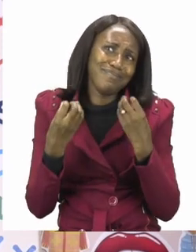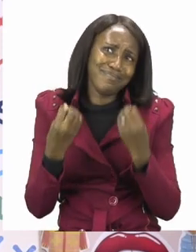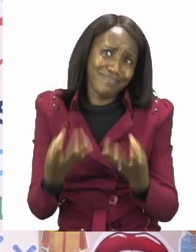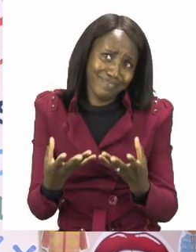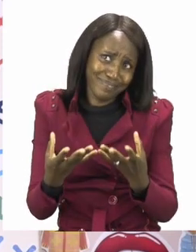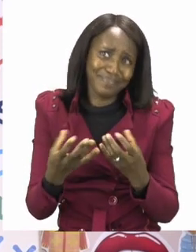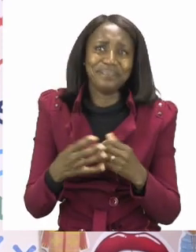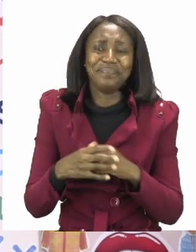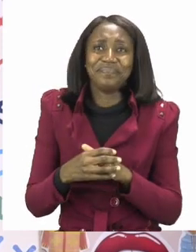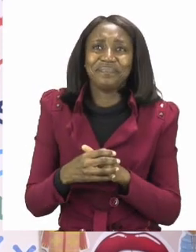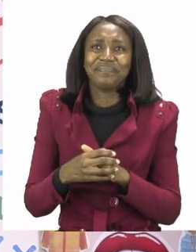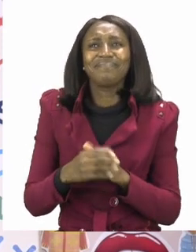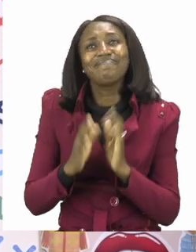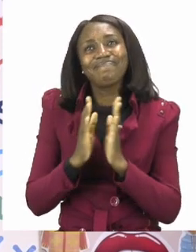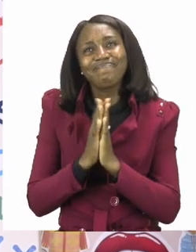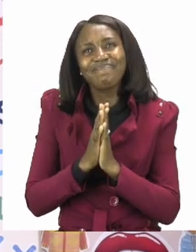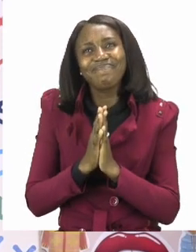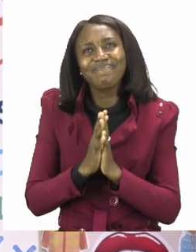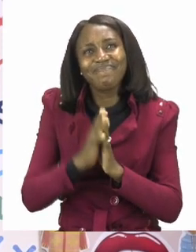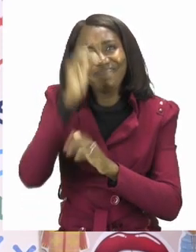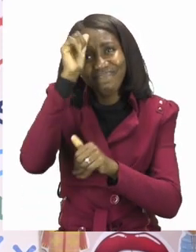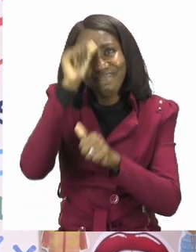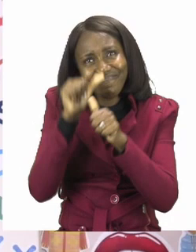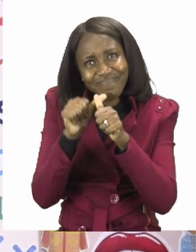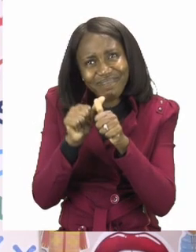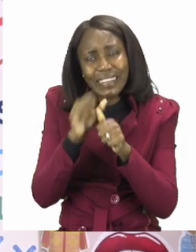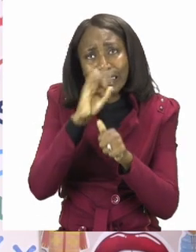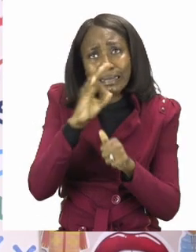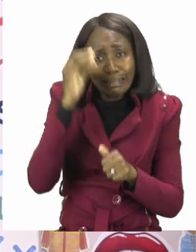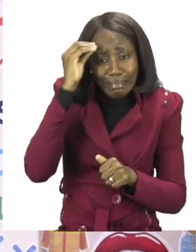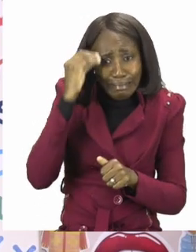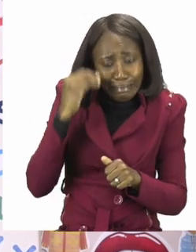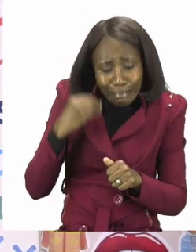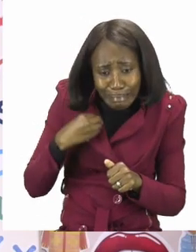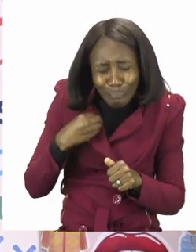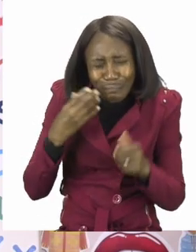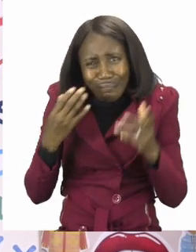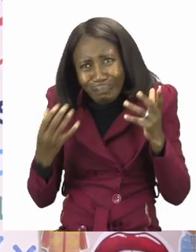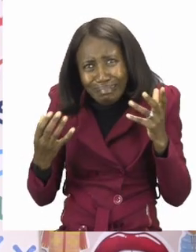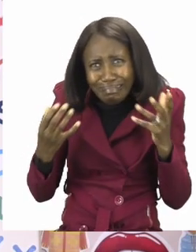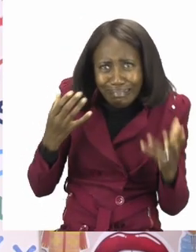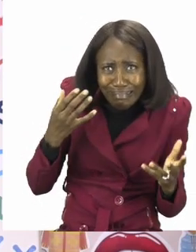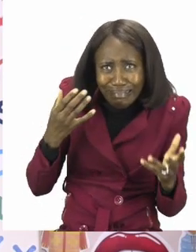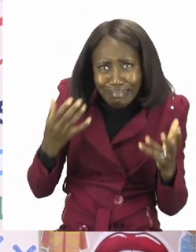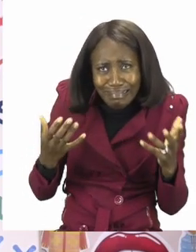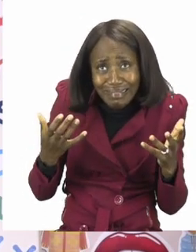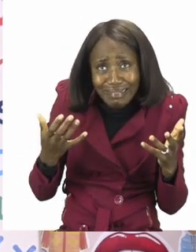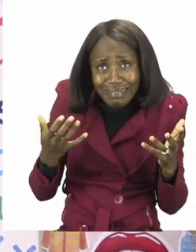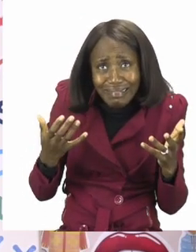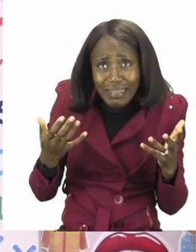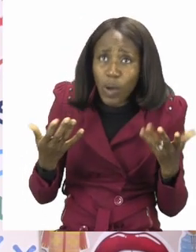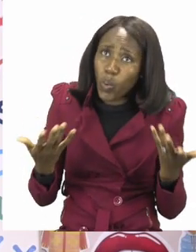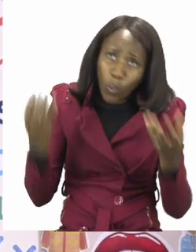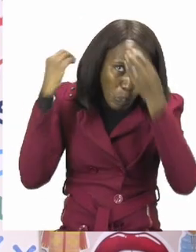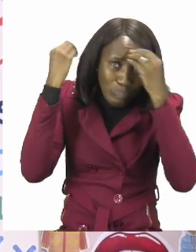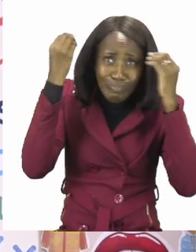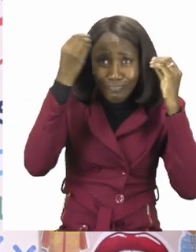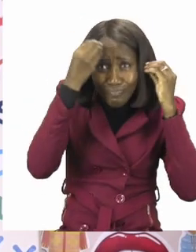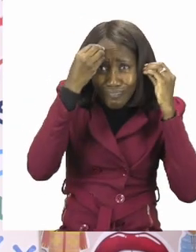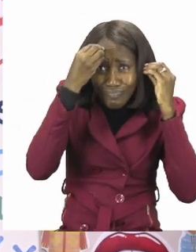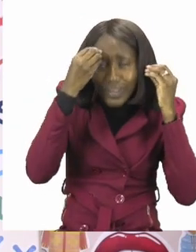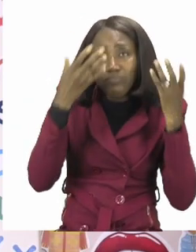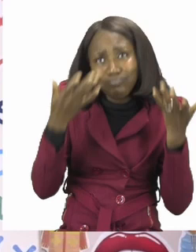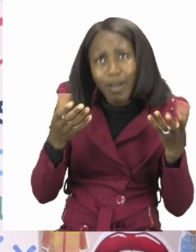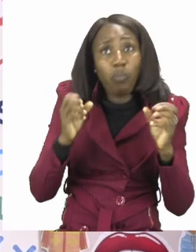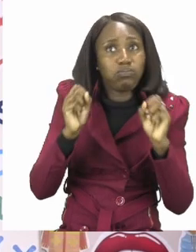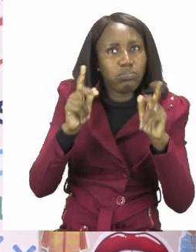did. Remember, if you are not sure what to do or you are confused, that's okay. You can always